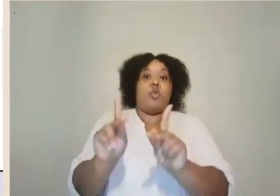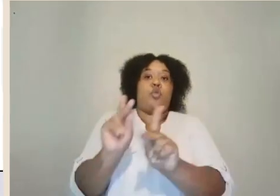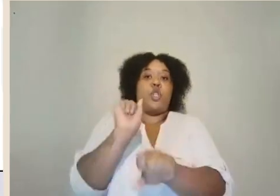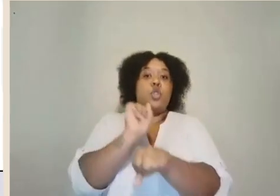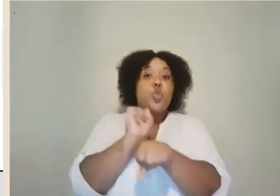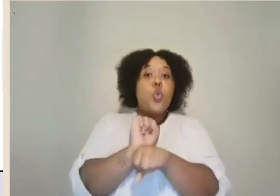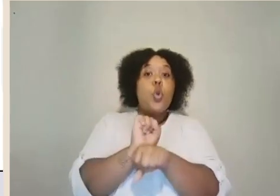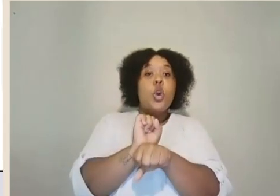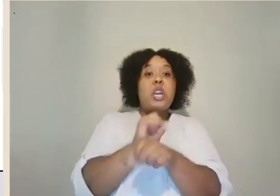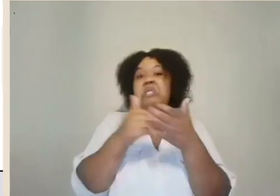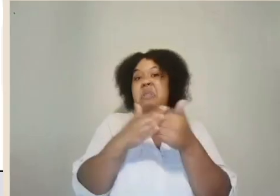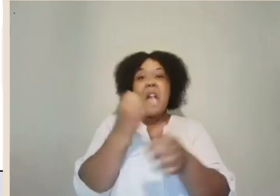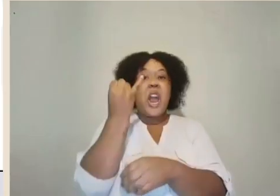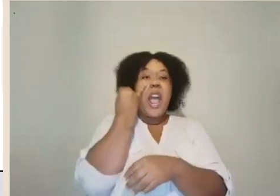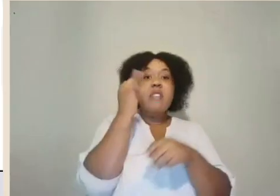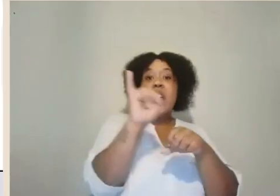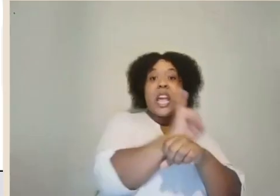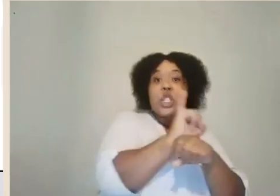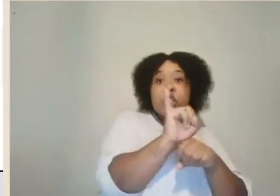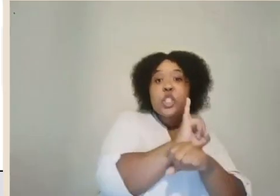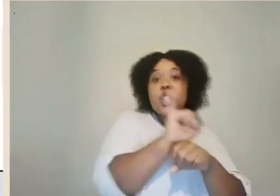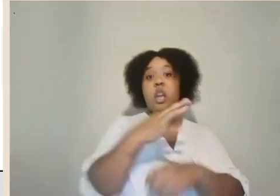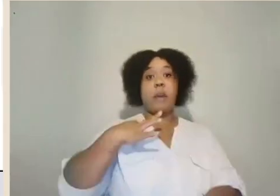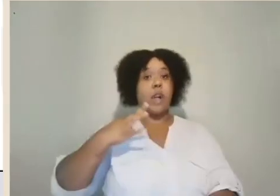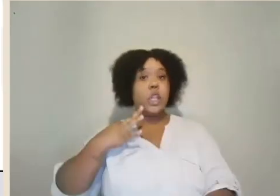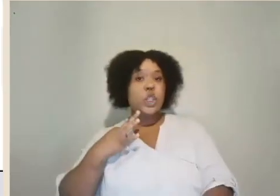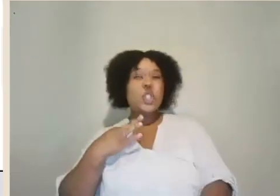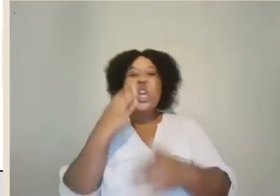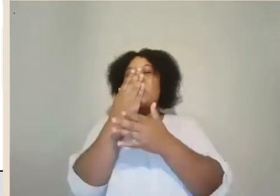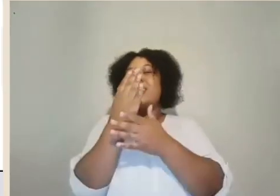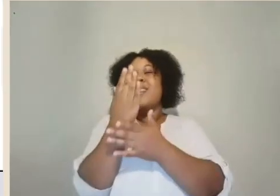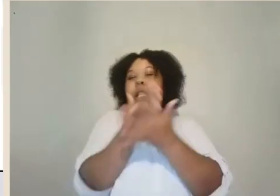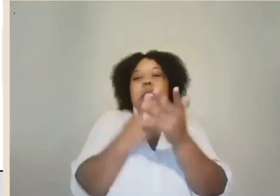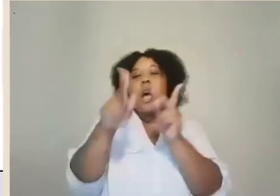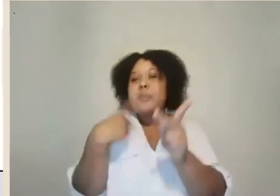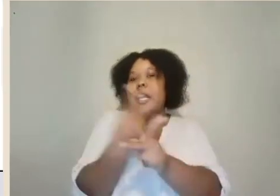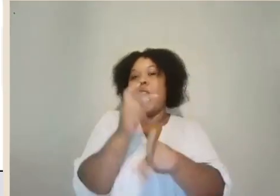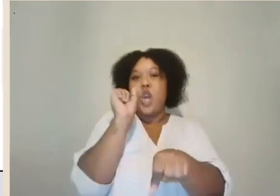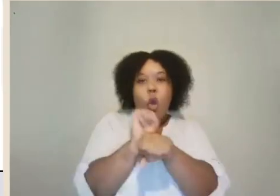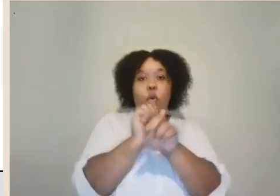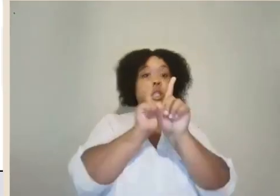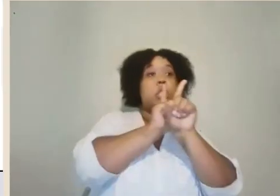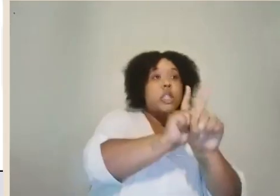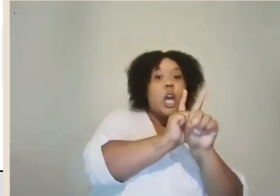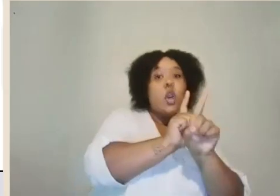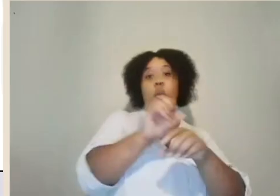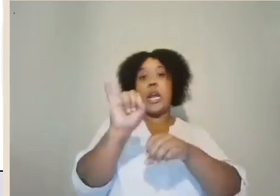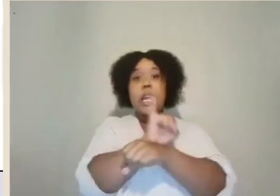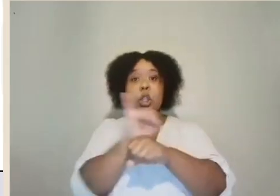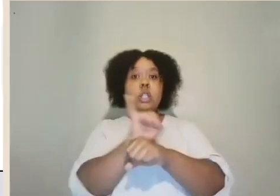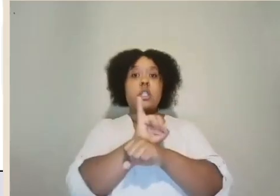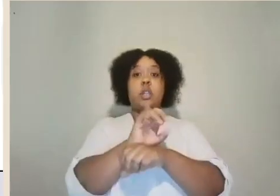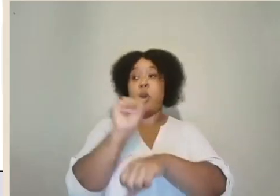work, or whether it be internship, whether it be volunteer, but some type of work experience shadowing, internships,